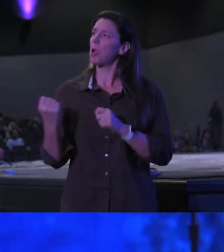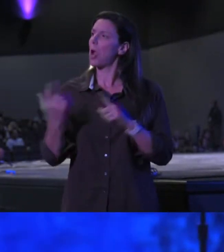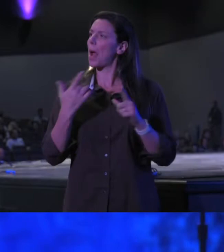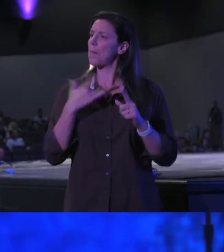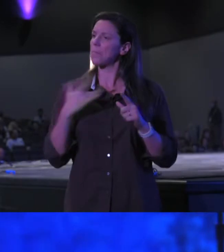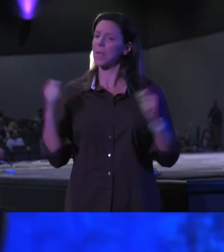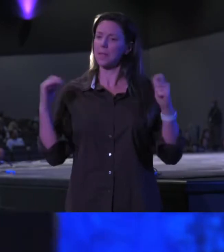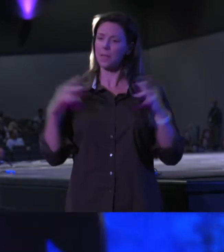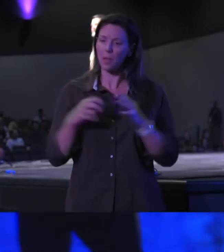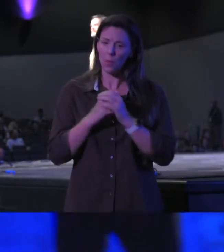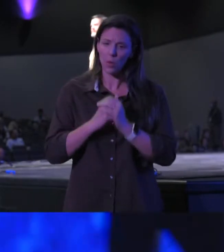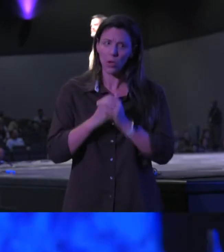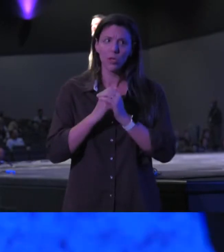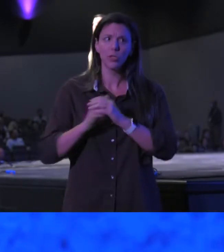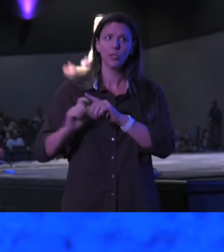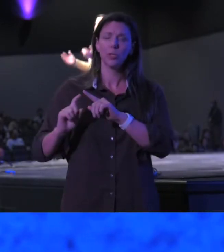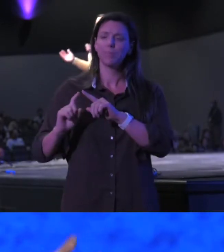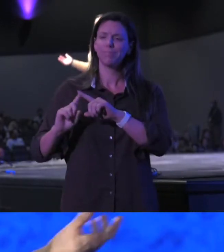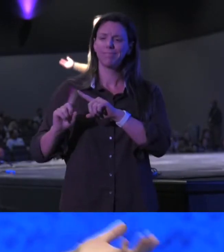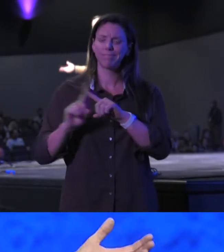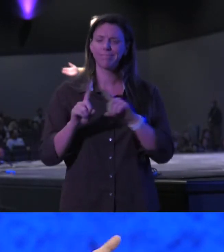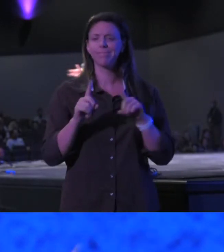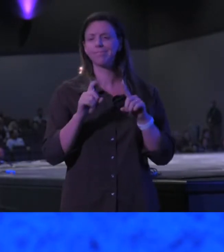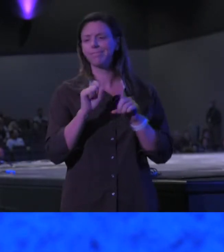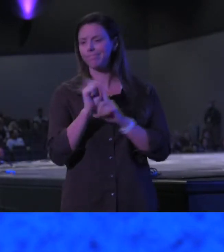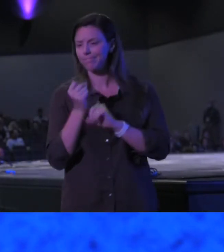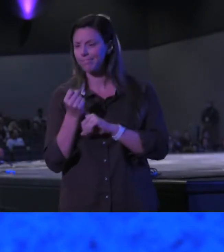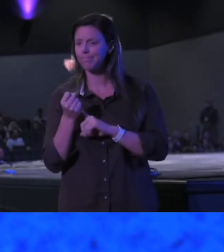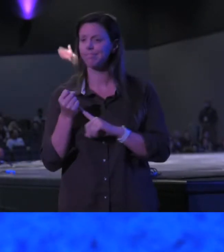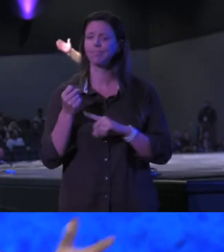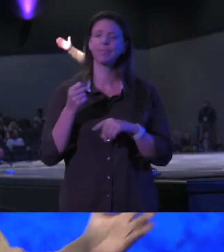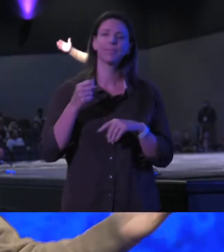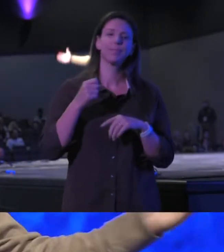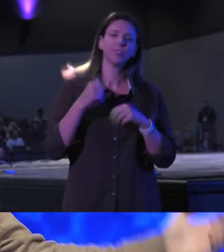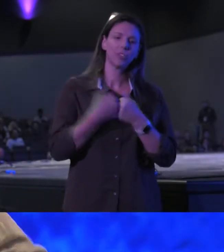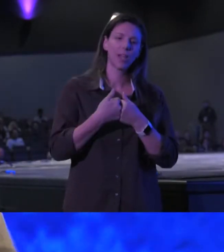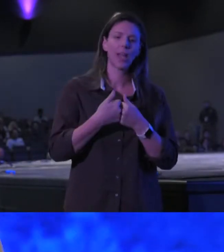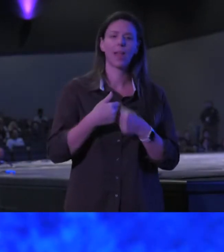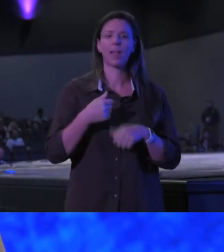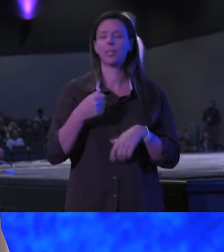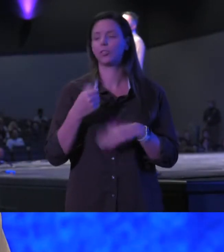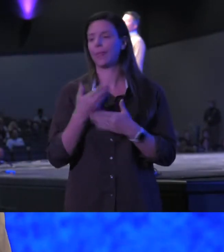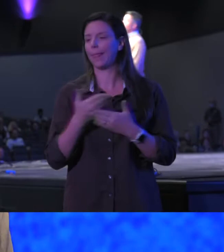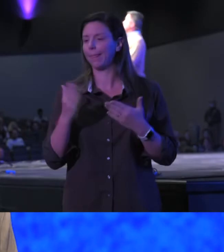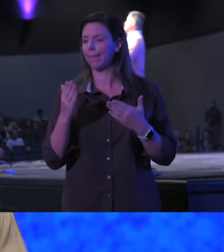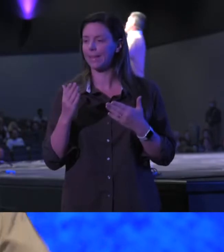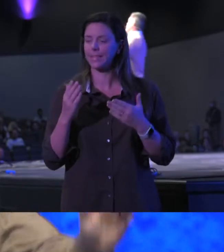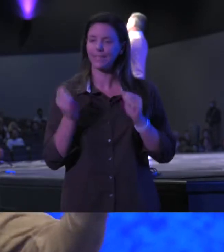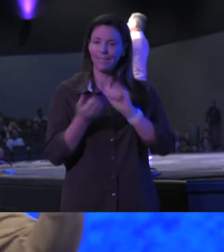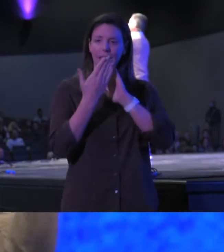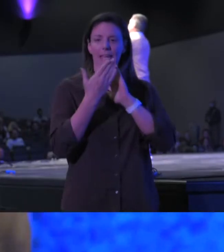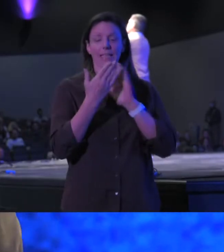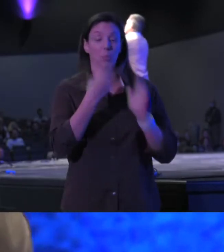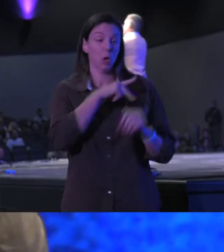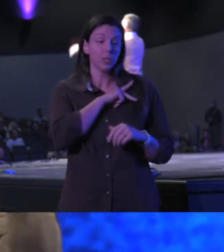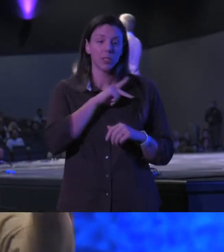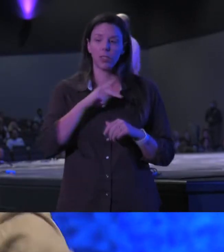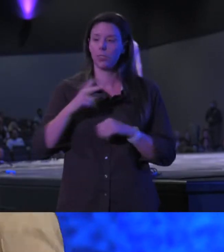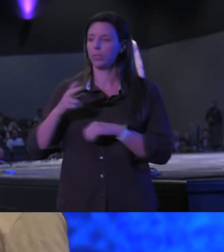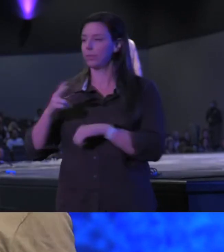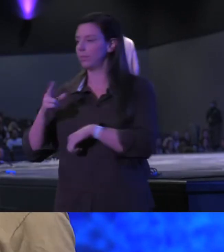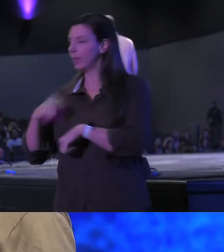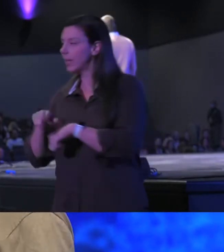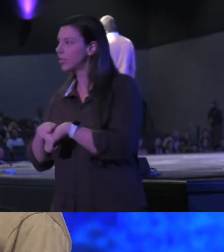different circumstances and challenges, things that we face personally, things that we see our nation facing, for some of you, things your own